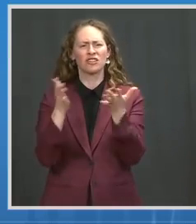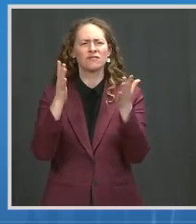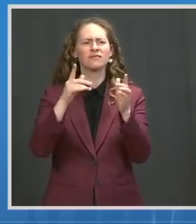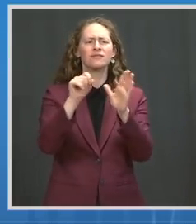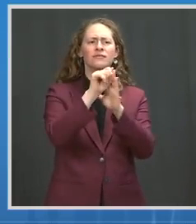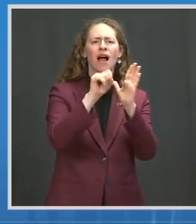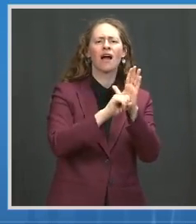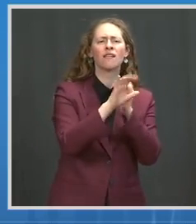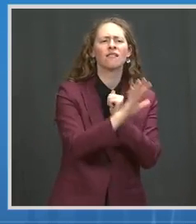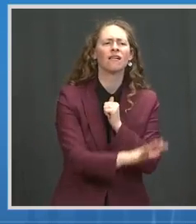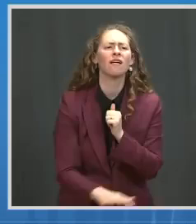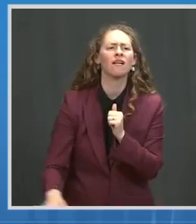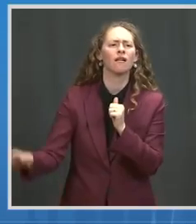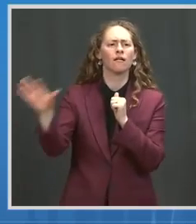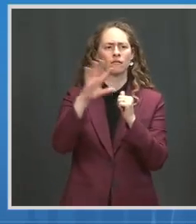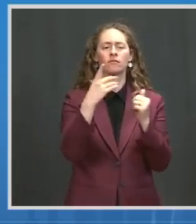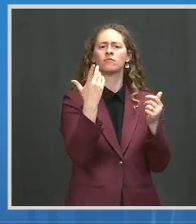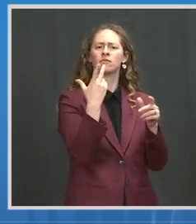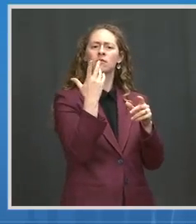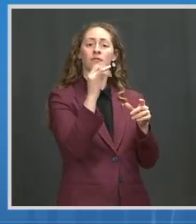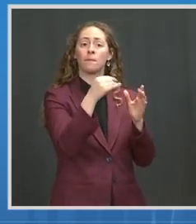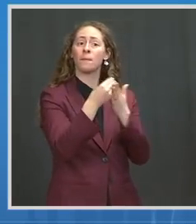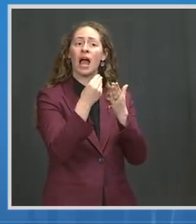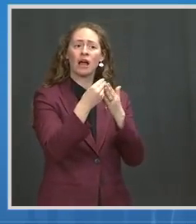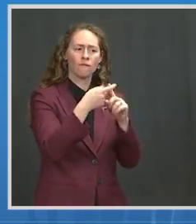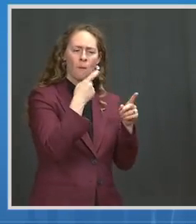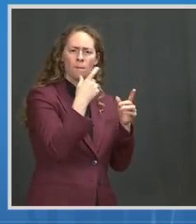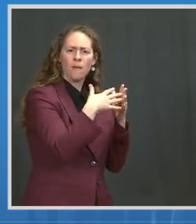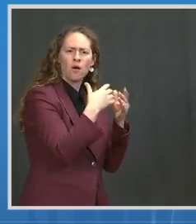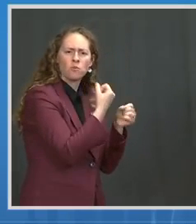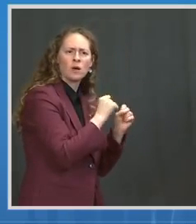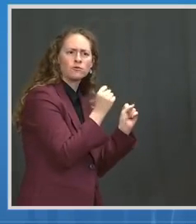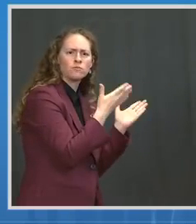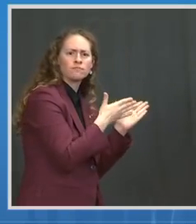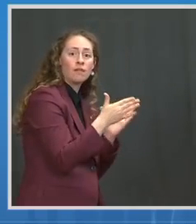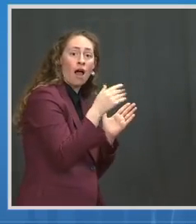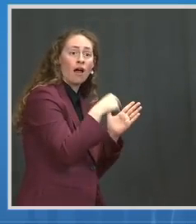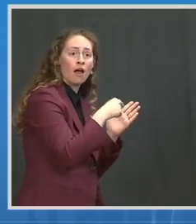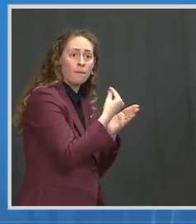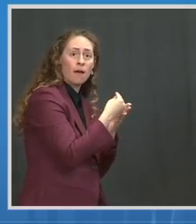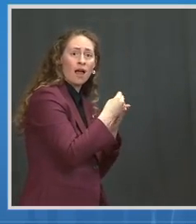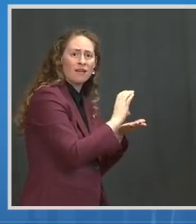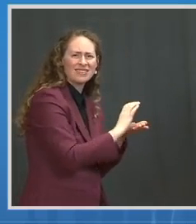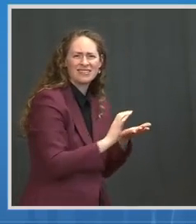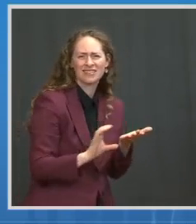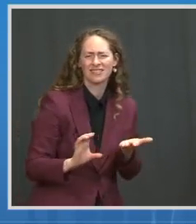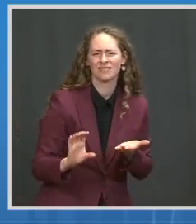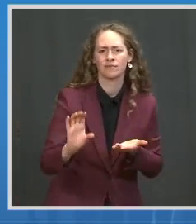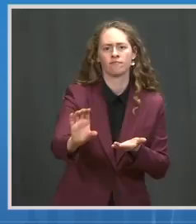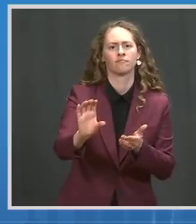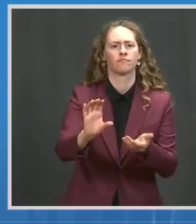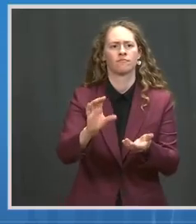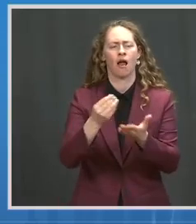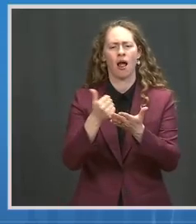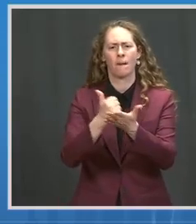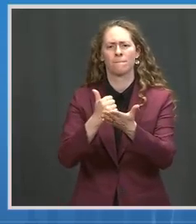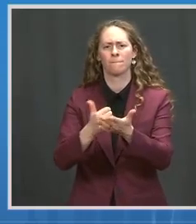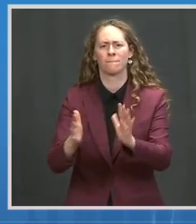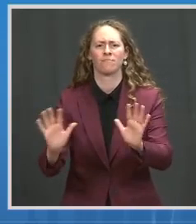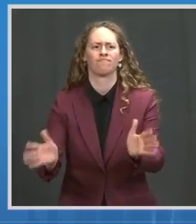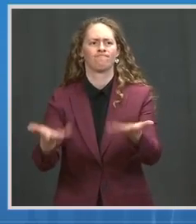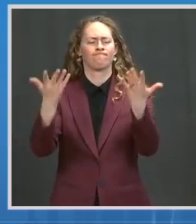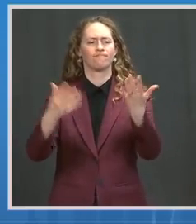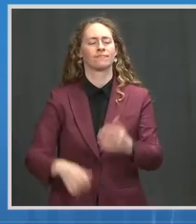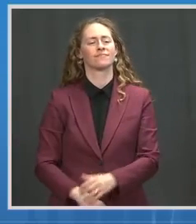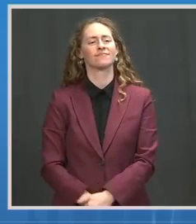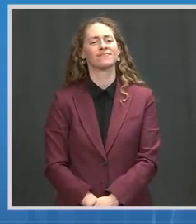American Rescue Plan to support local and home-based providers who want to join the effort. And third, Uber and Lyft providing free